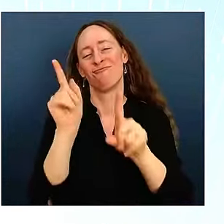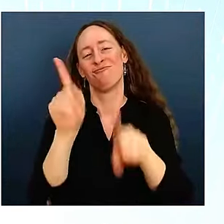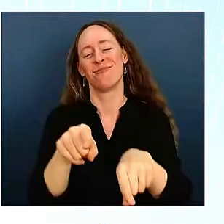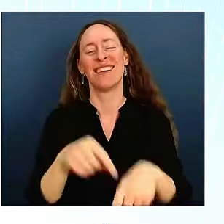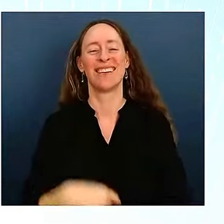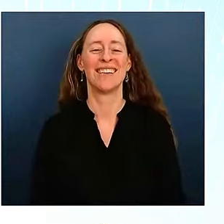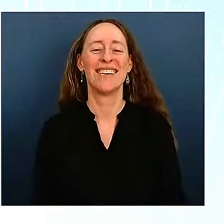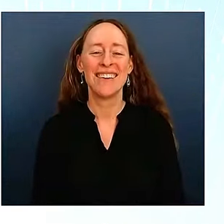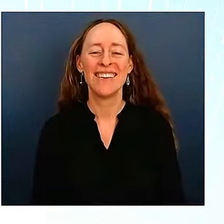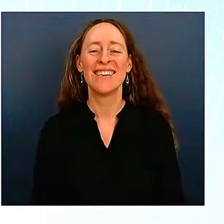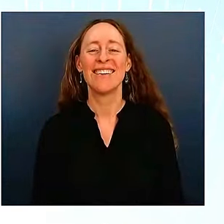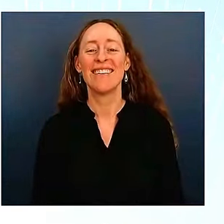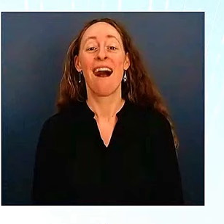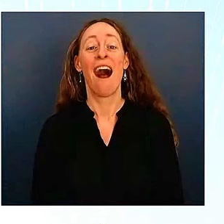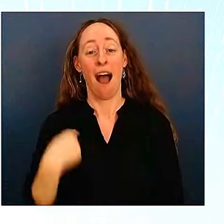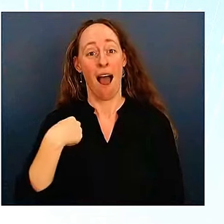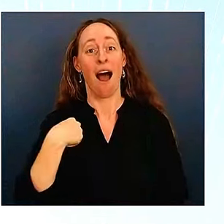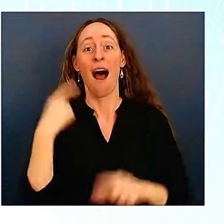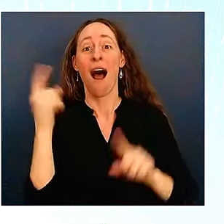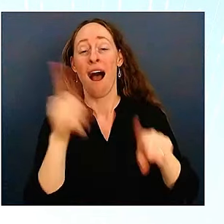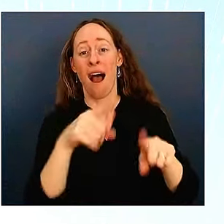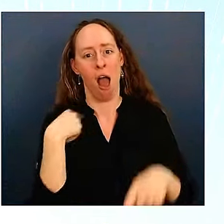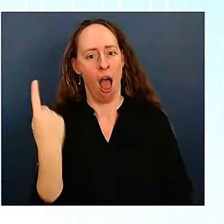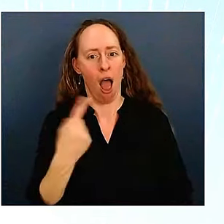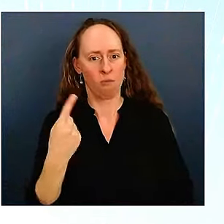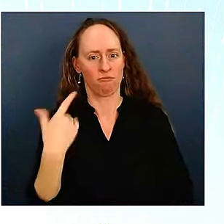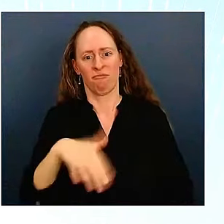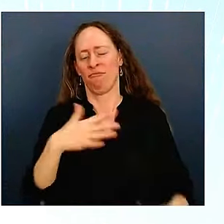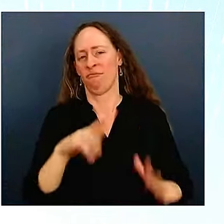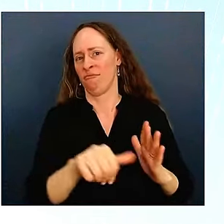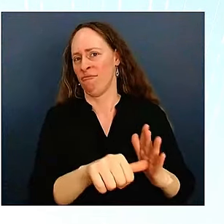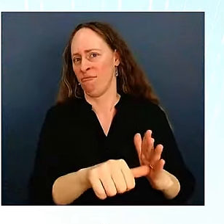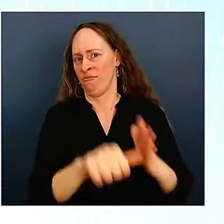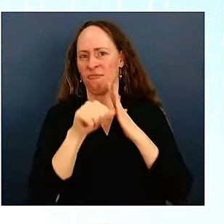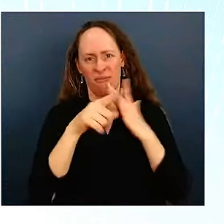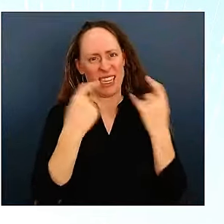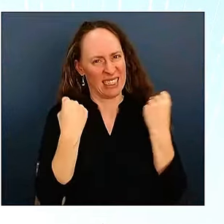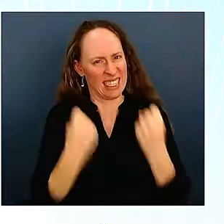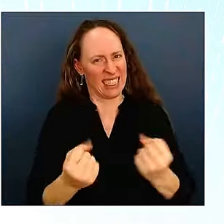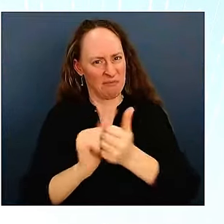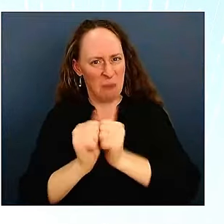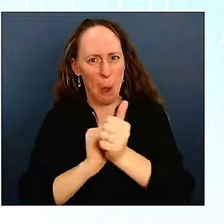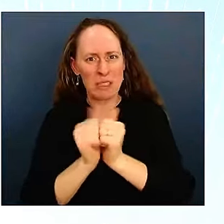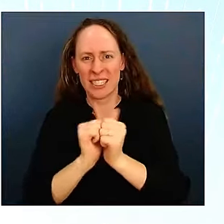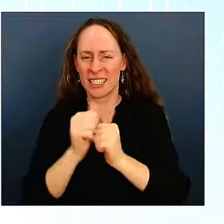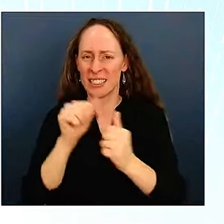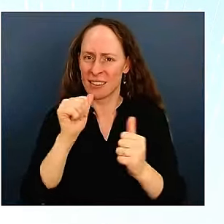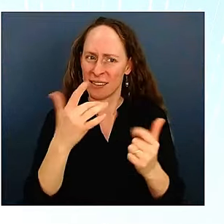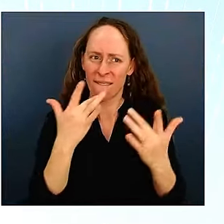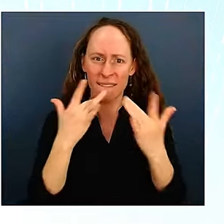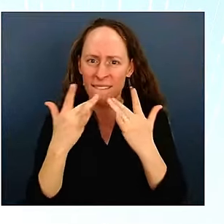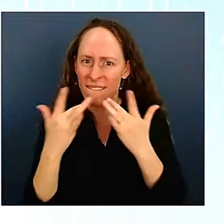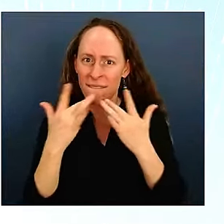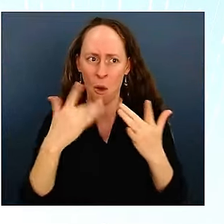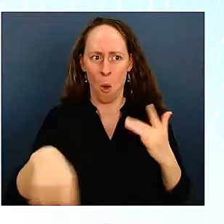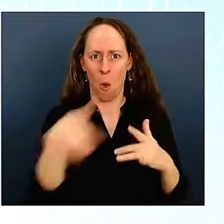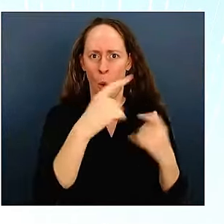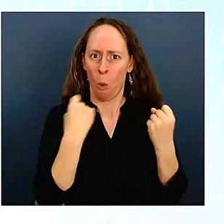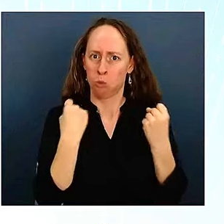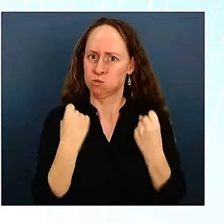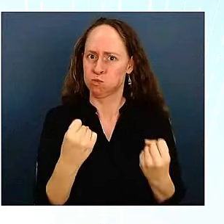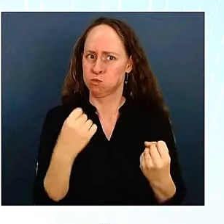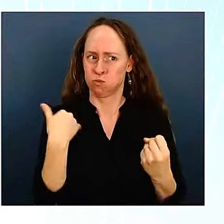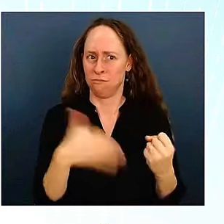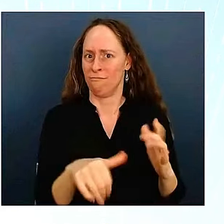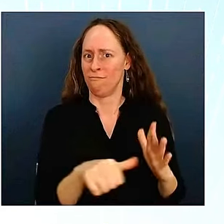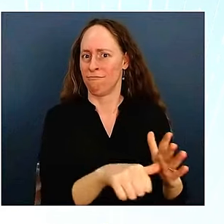big of a sports town Columbus is, especially with their loyal ride or die fans of the Crew.